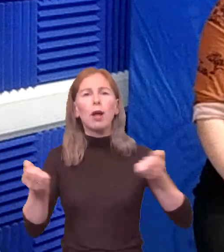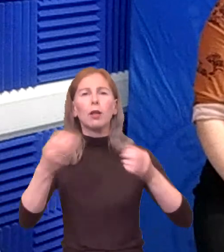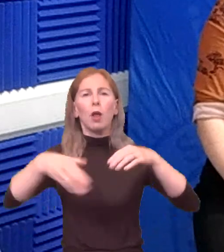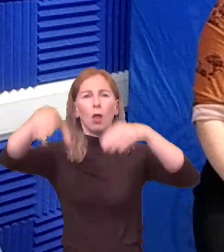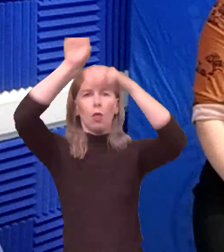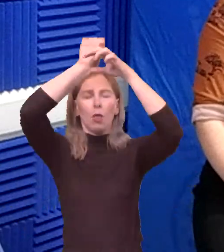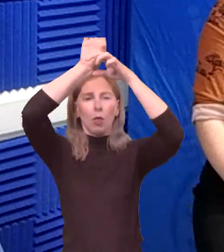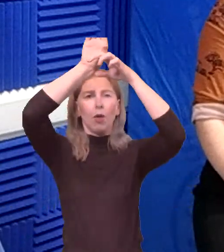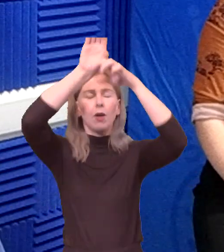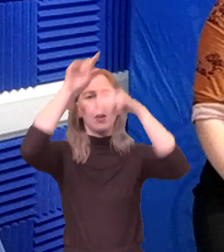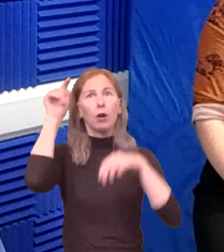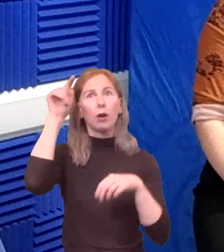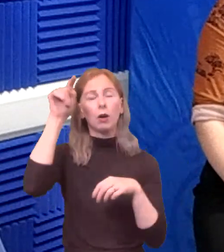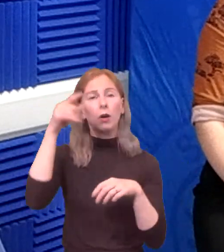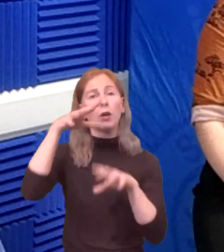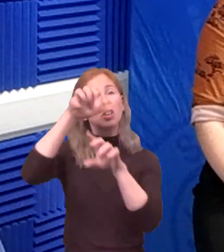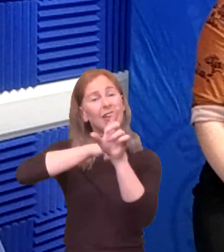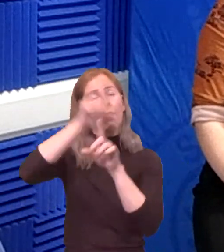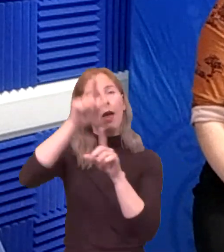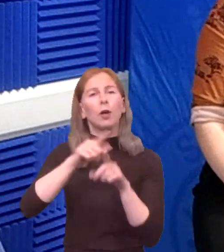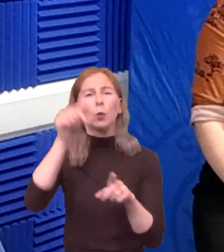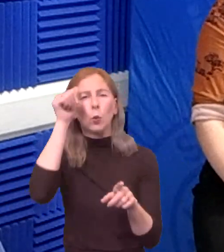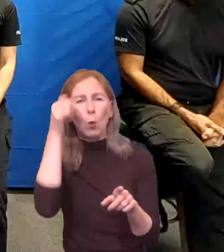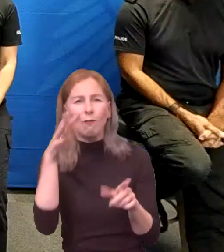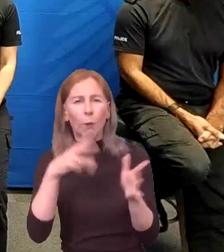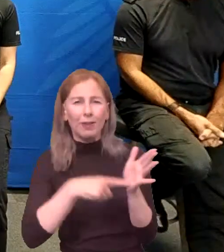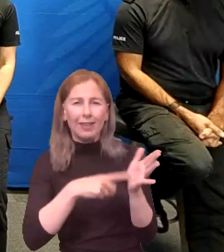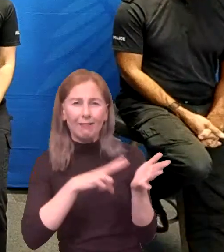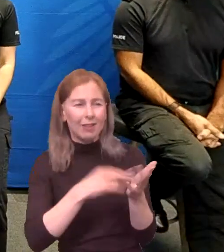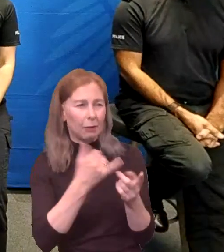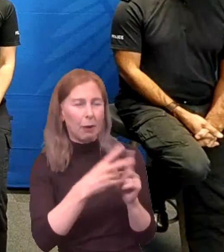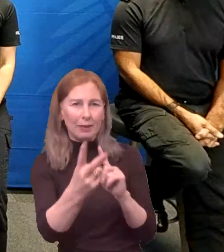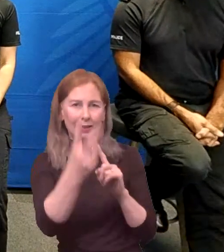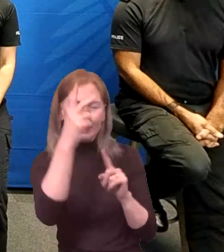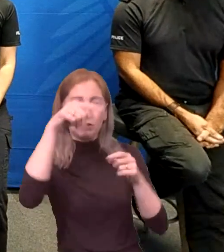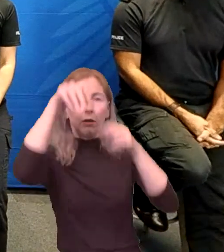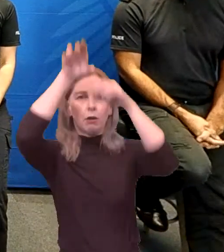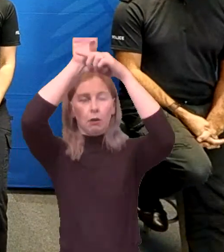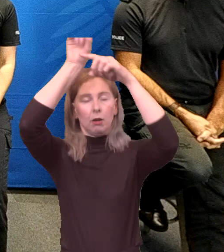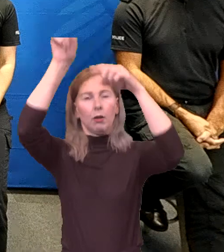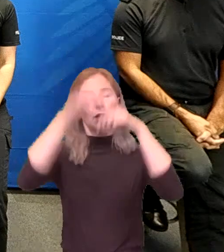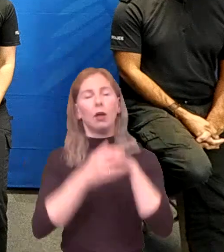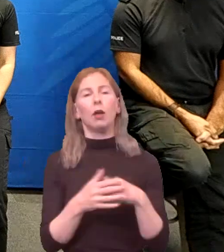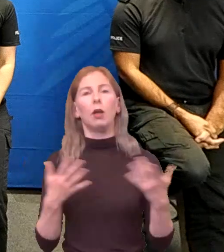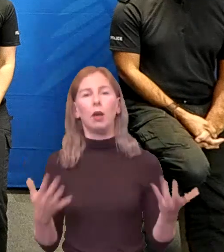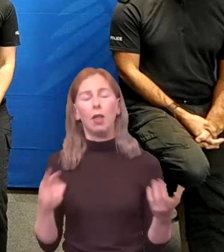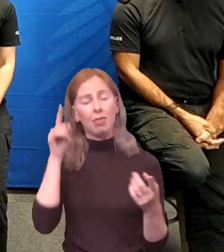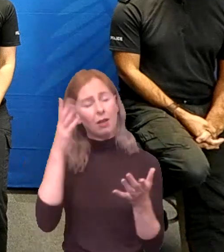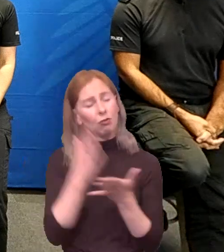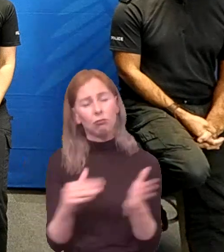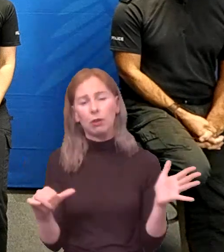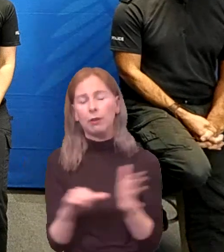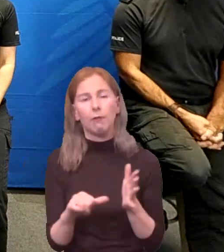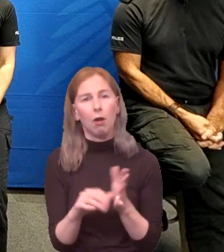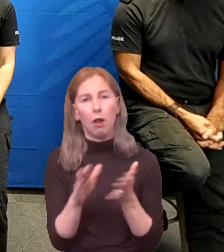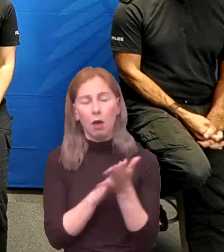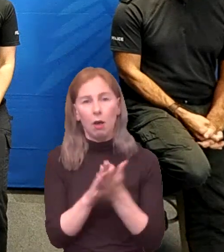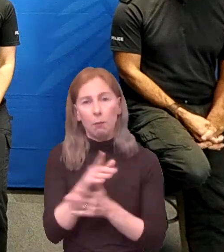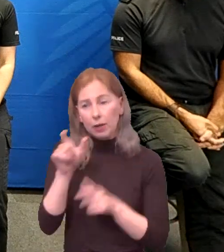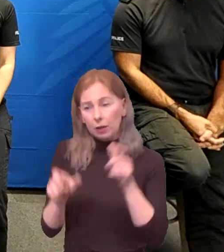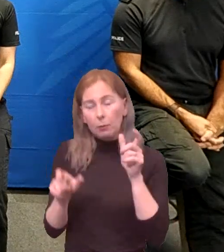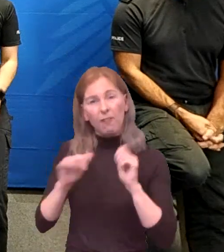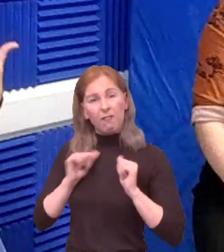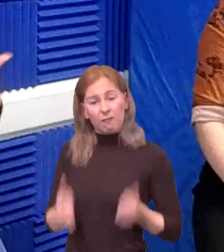of kit are stolen, people can't go to work, and farming is very time sensitive, which can mean that crops can't